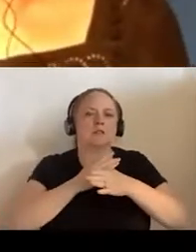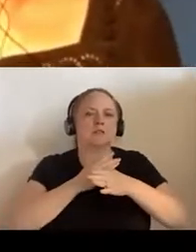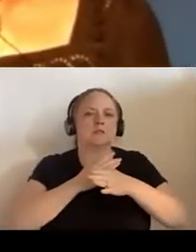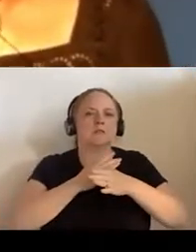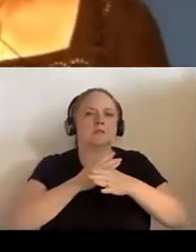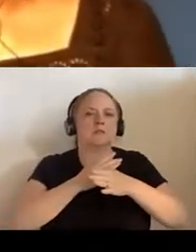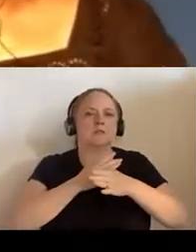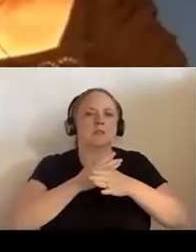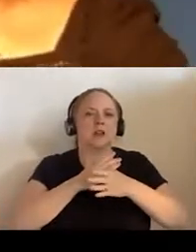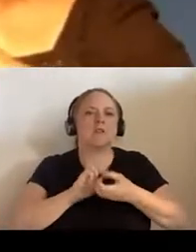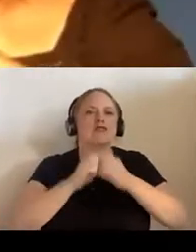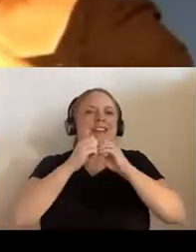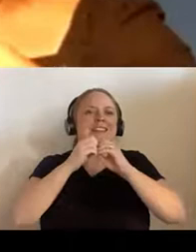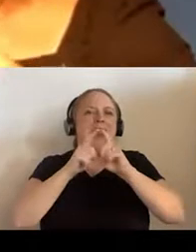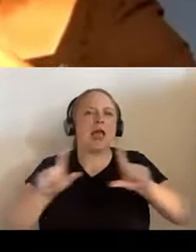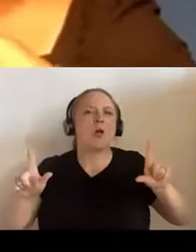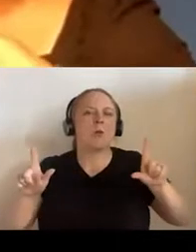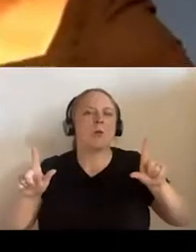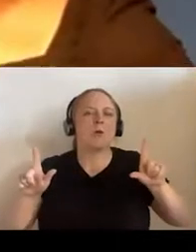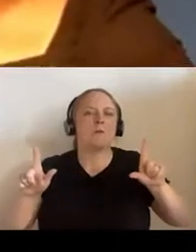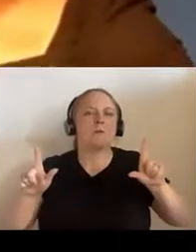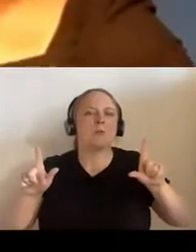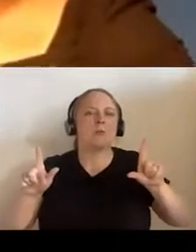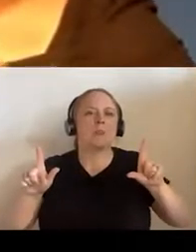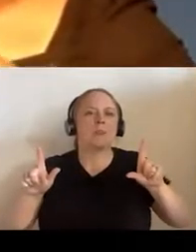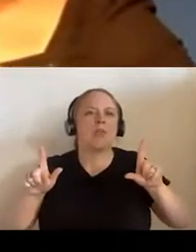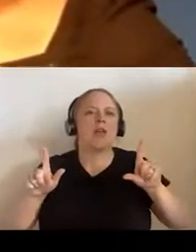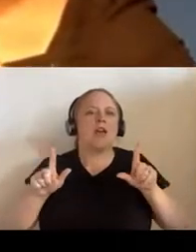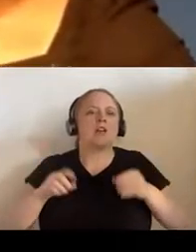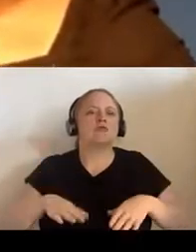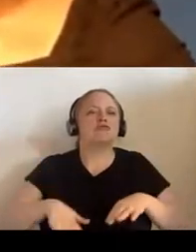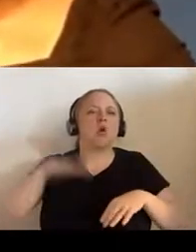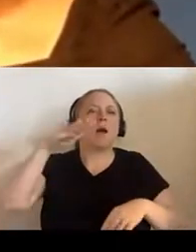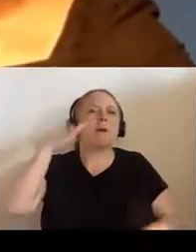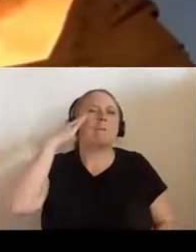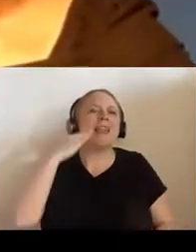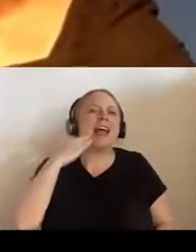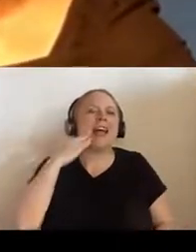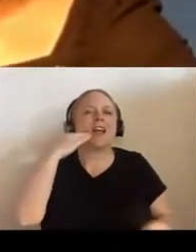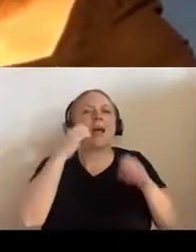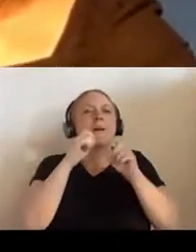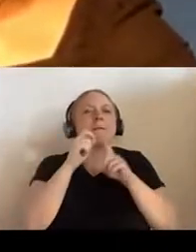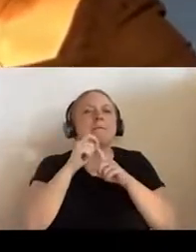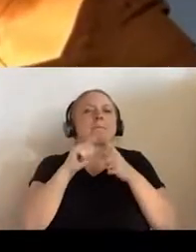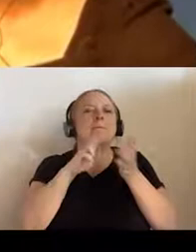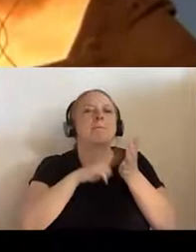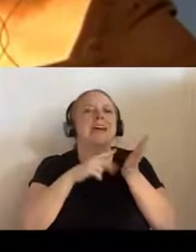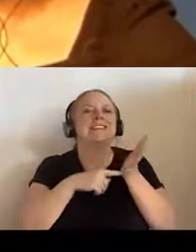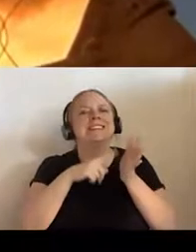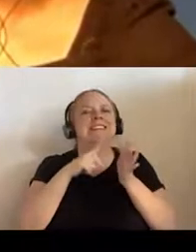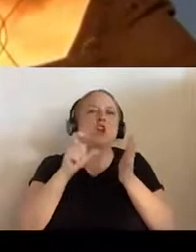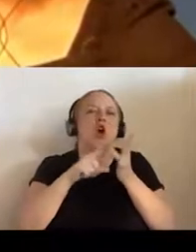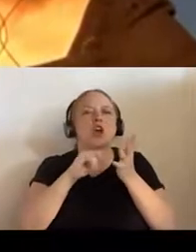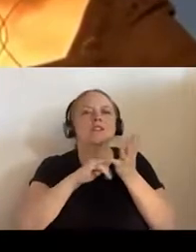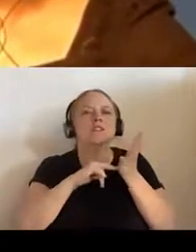I've built a language. I think, like, I grew up in a Black Pentecostal church, and it wasn't unusual on a Sunday to see